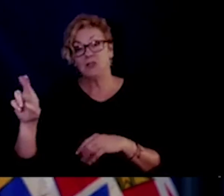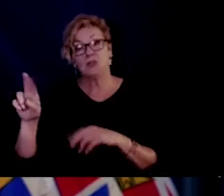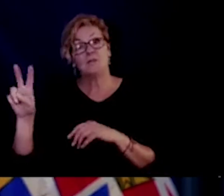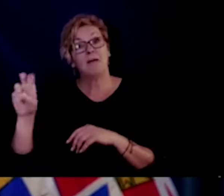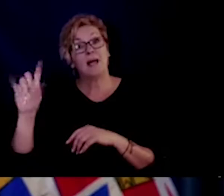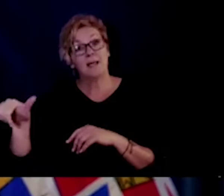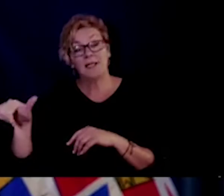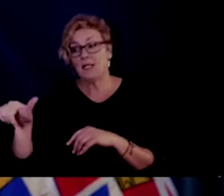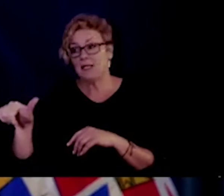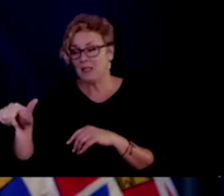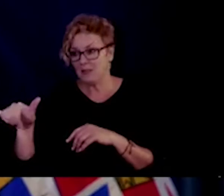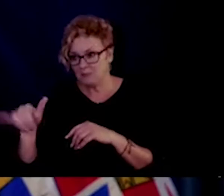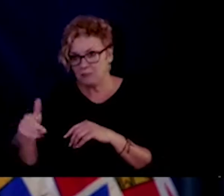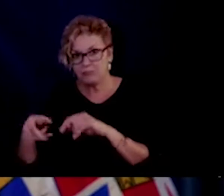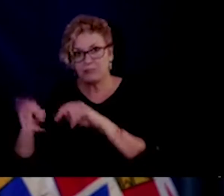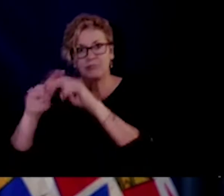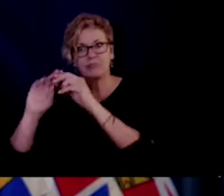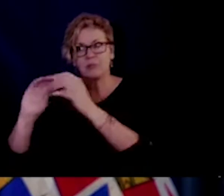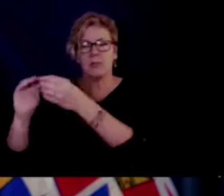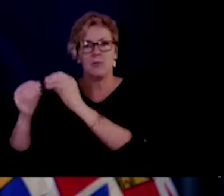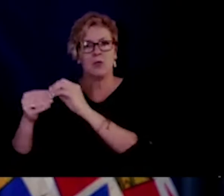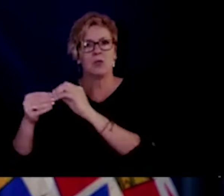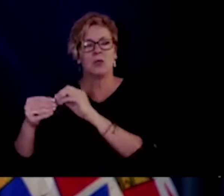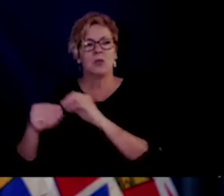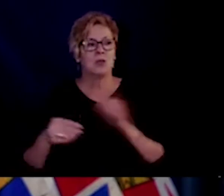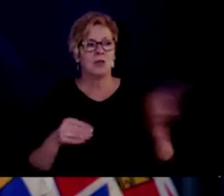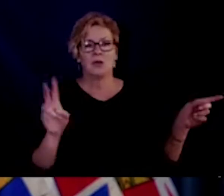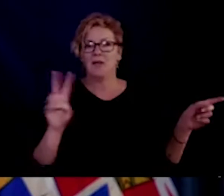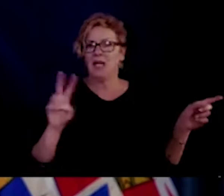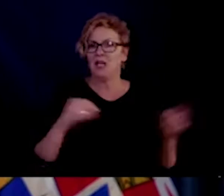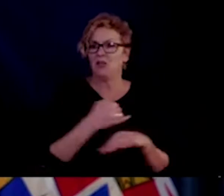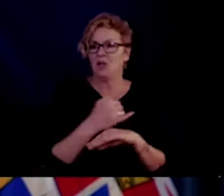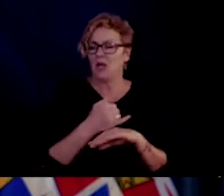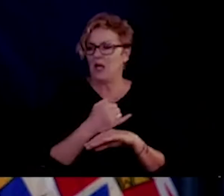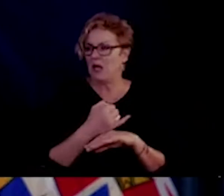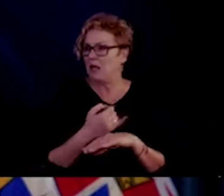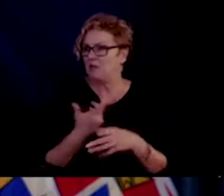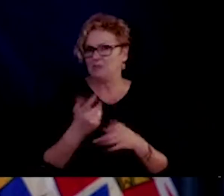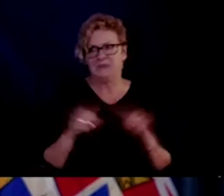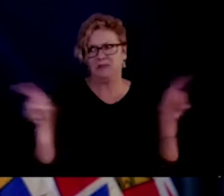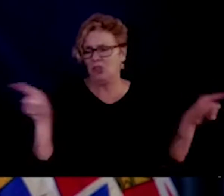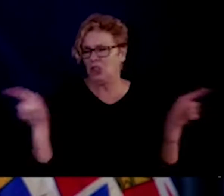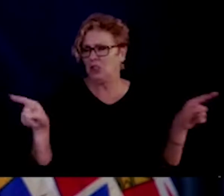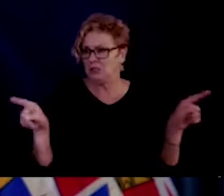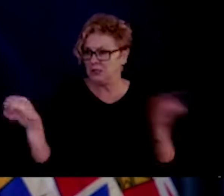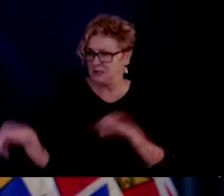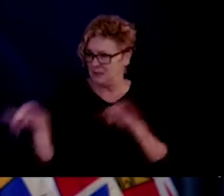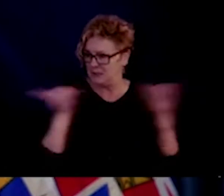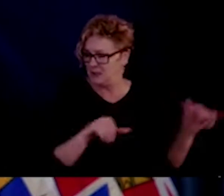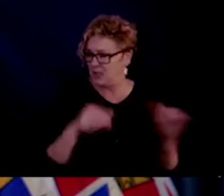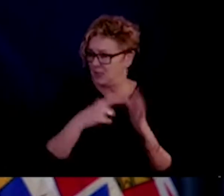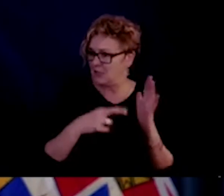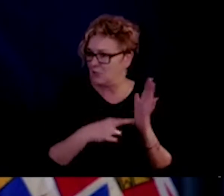Island. We know that there have been some exposure events, though, in schools. There has been some transmission, and we know that this